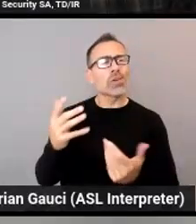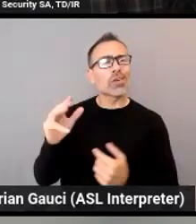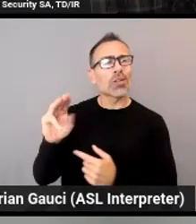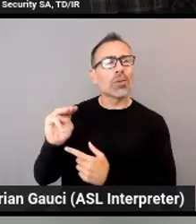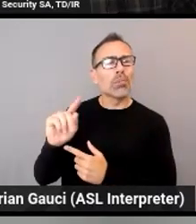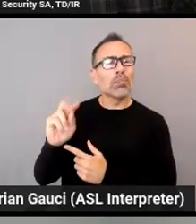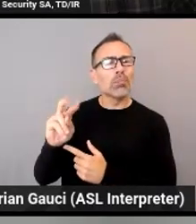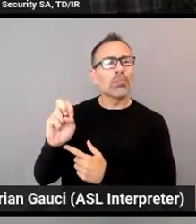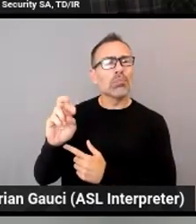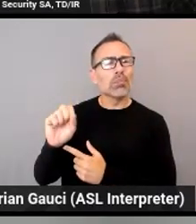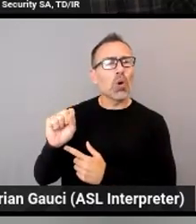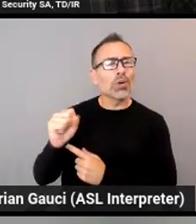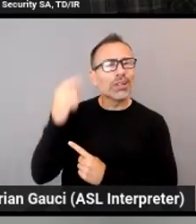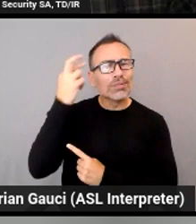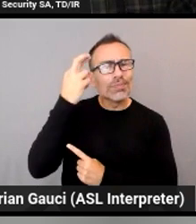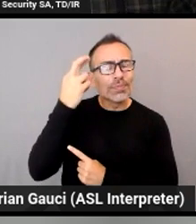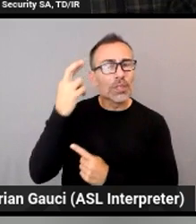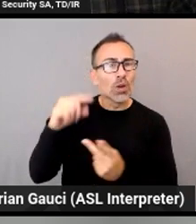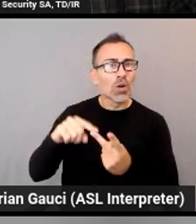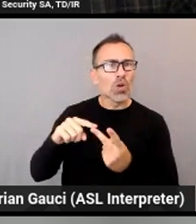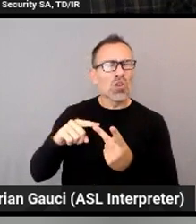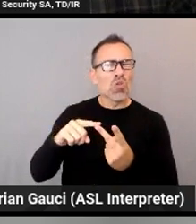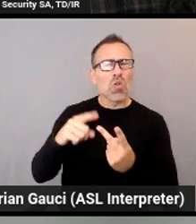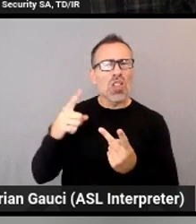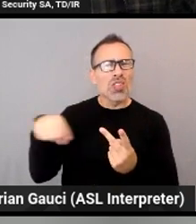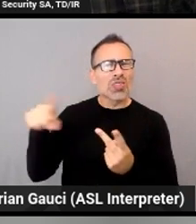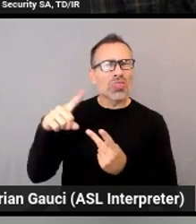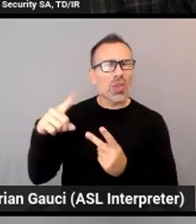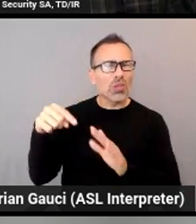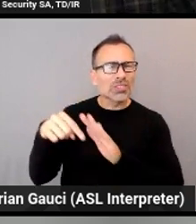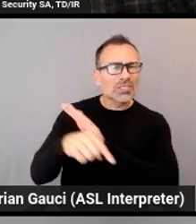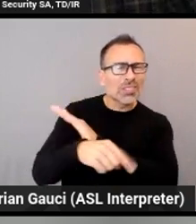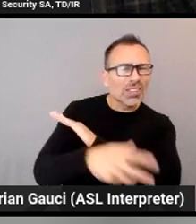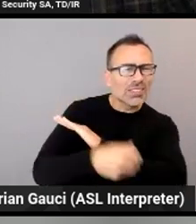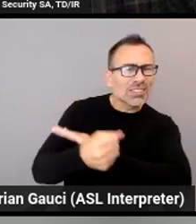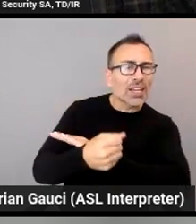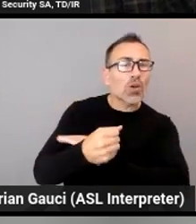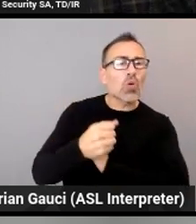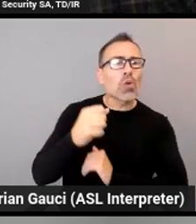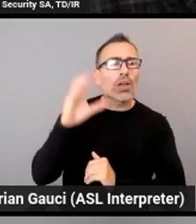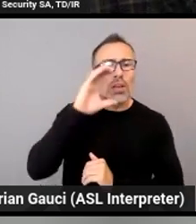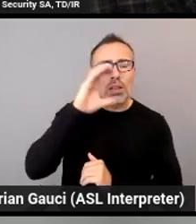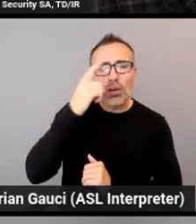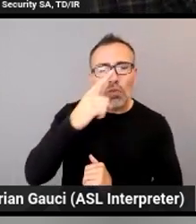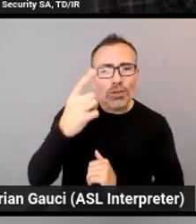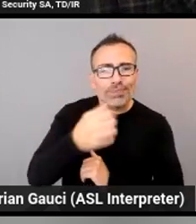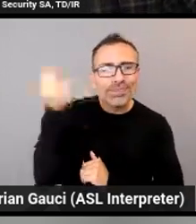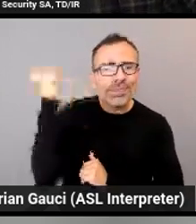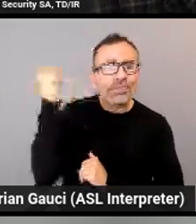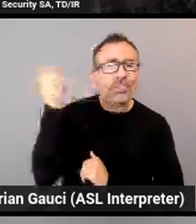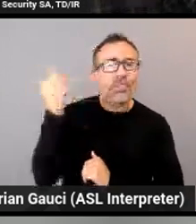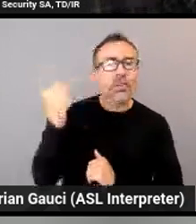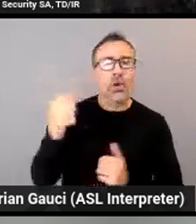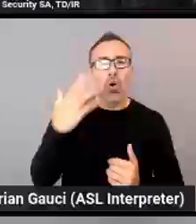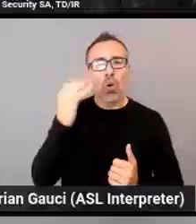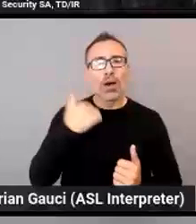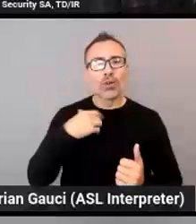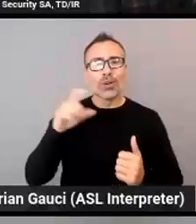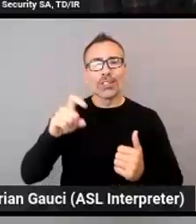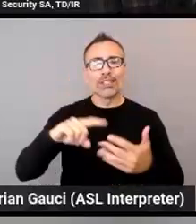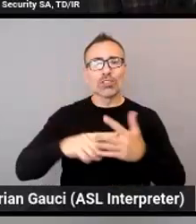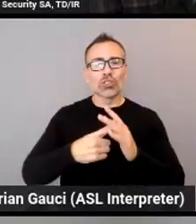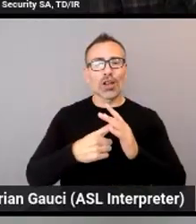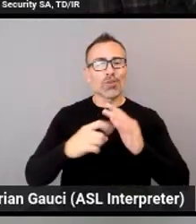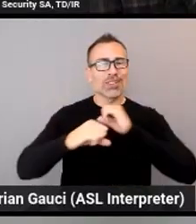trying to go after? Why do I always see them start with maybe, defense evasion and things like that? So they're trying to get rich as dad jokes. That's